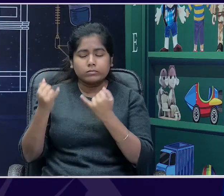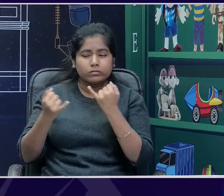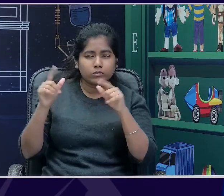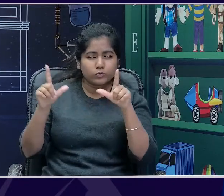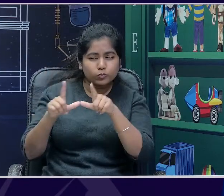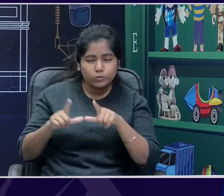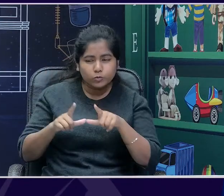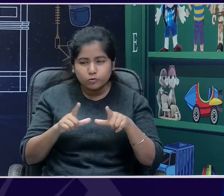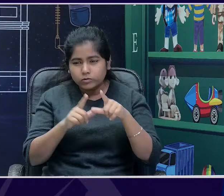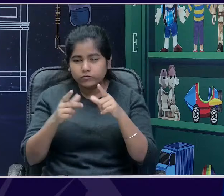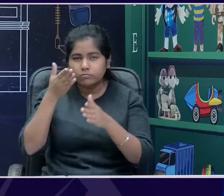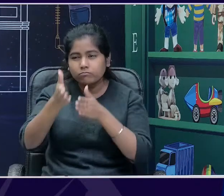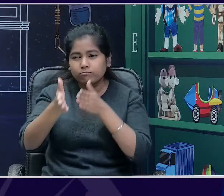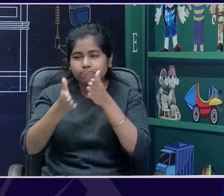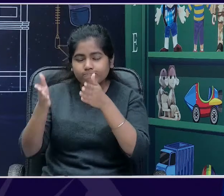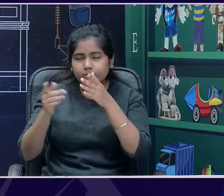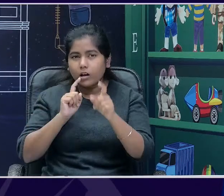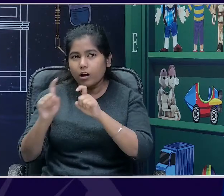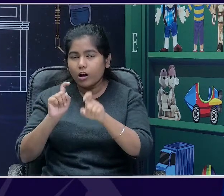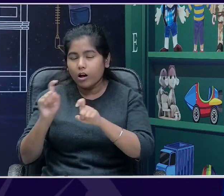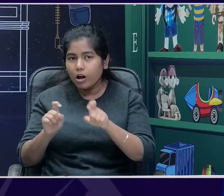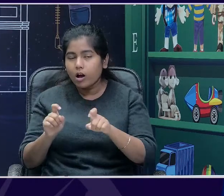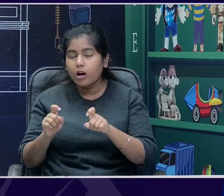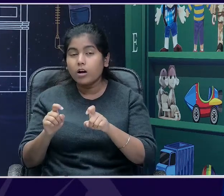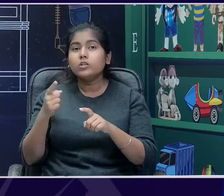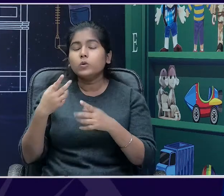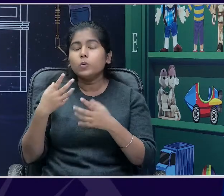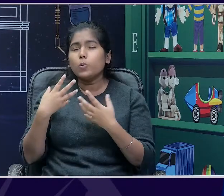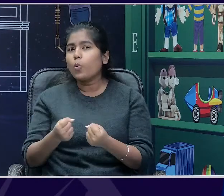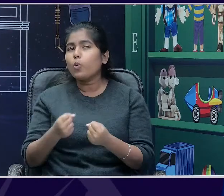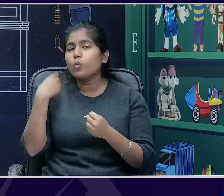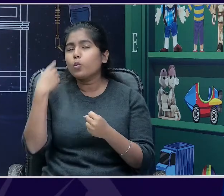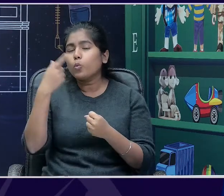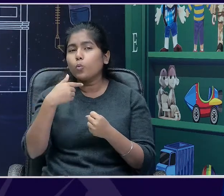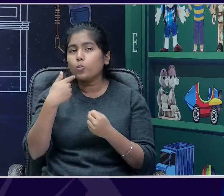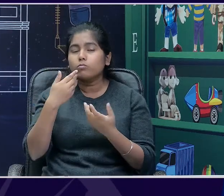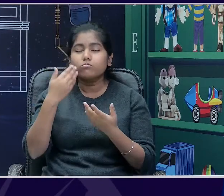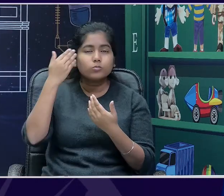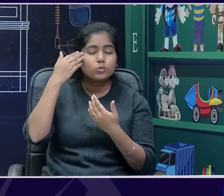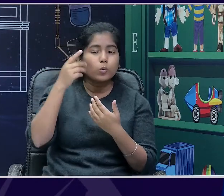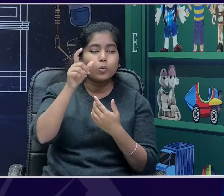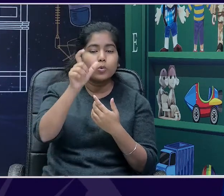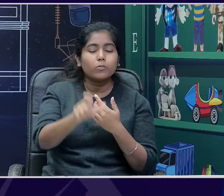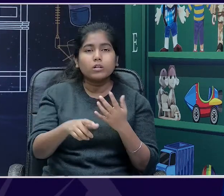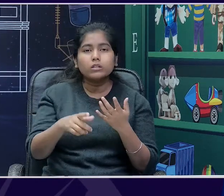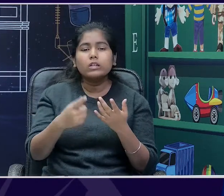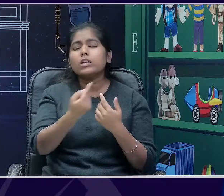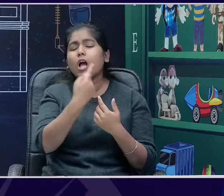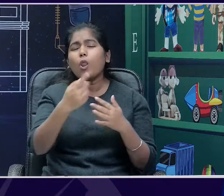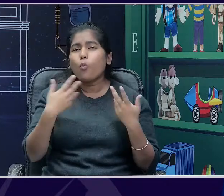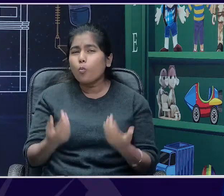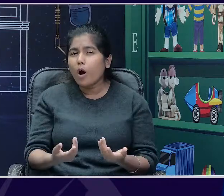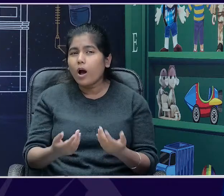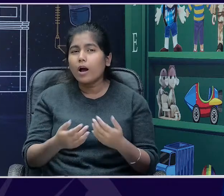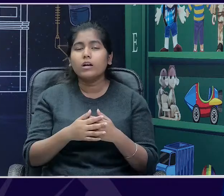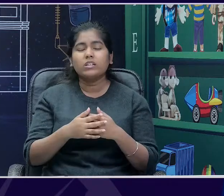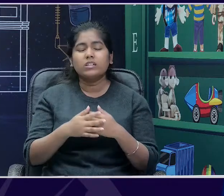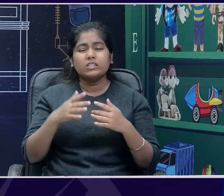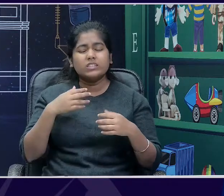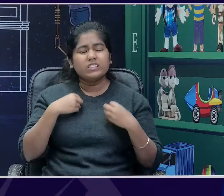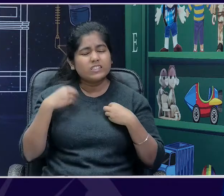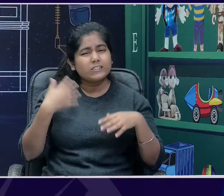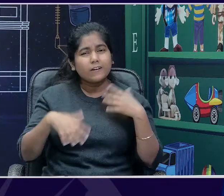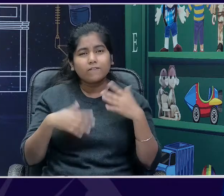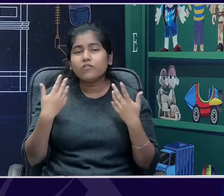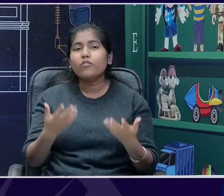of man Mr. Nath is. Right. Is he suffering from something? Why does he keep himself alone? And he felt very